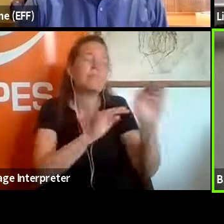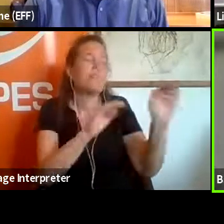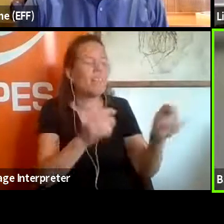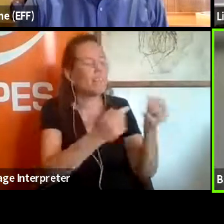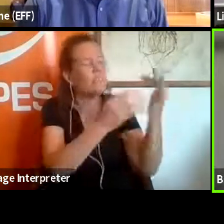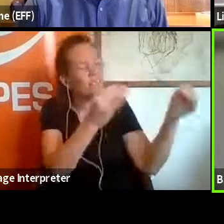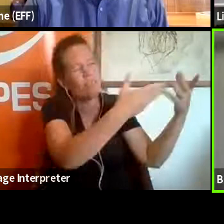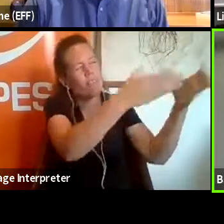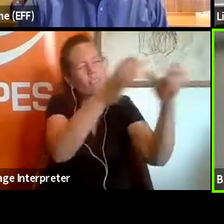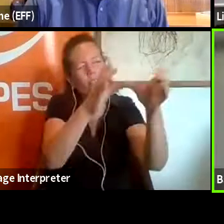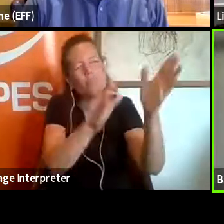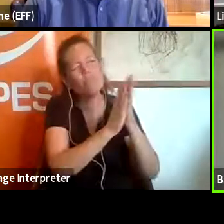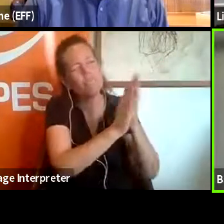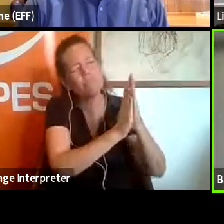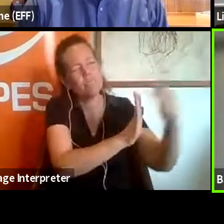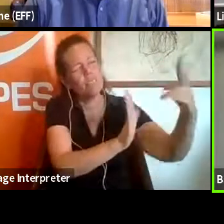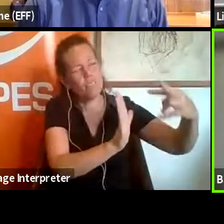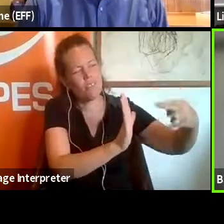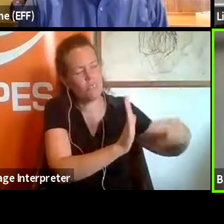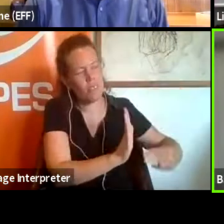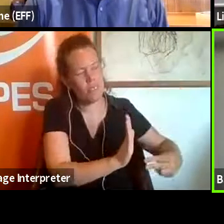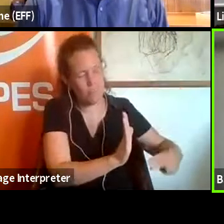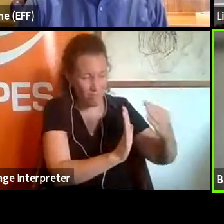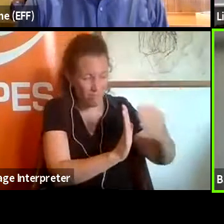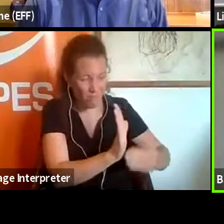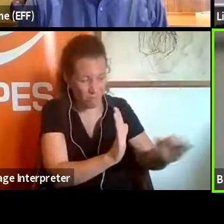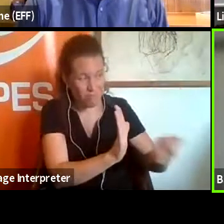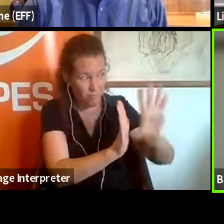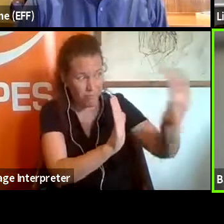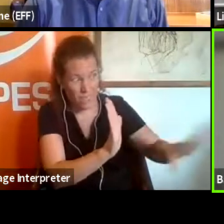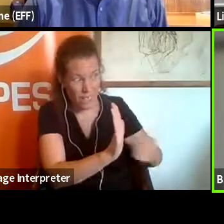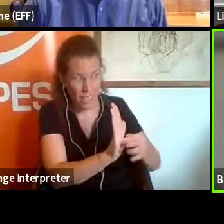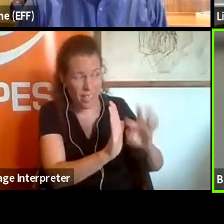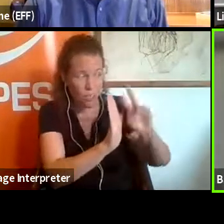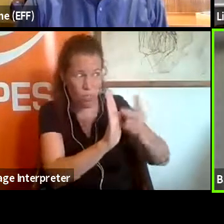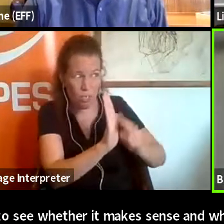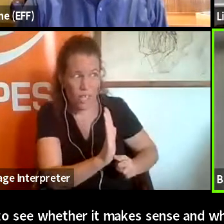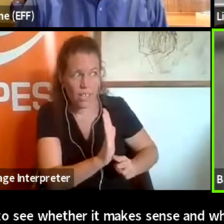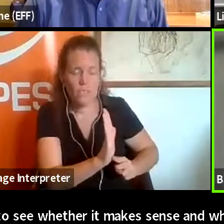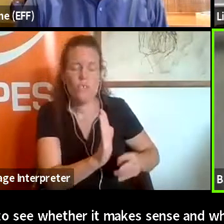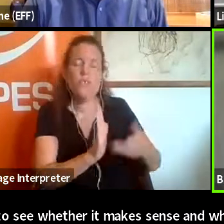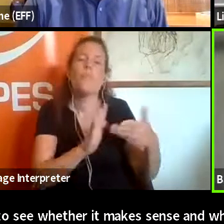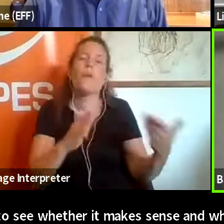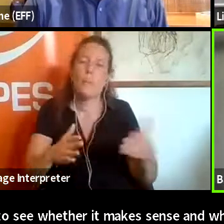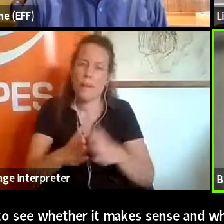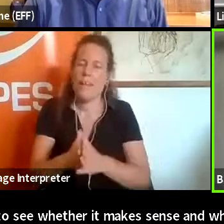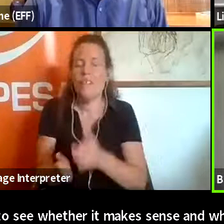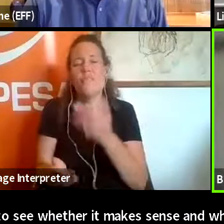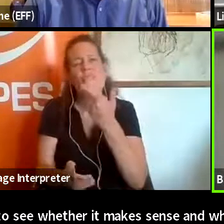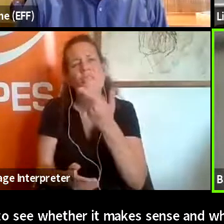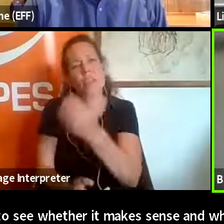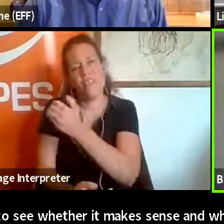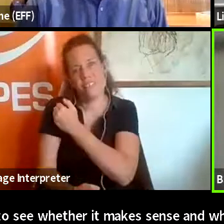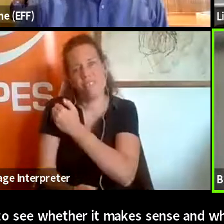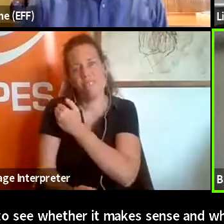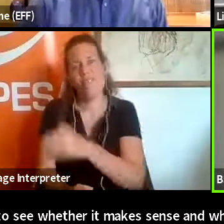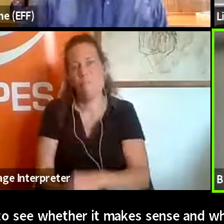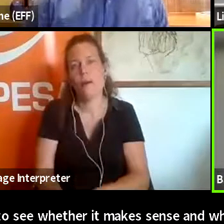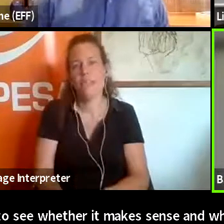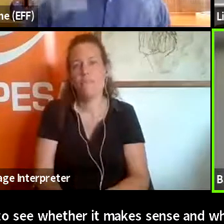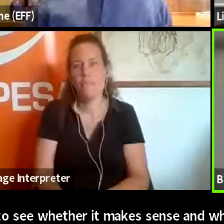groups to see whether it makes sense and what we need to change. But thanks for reminding me of that.